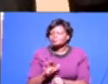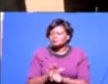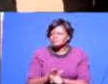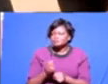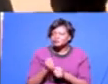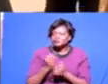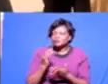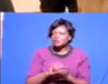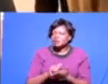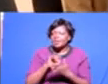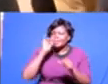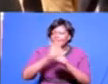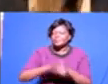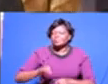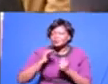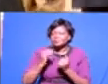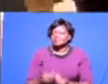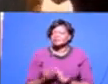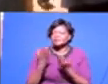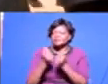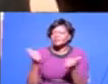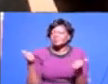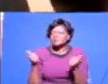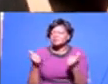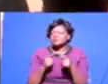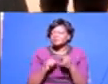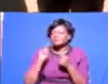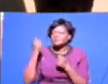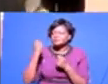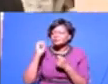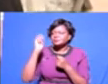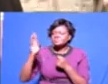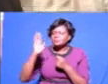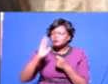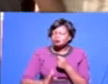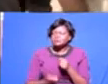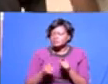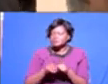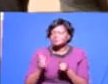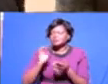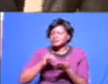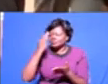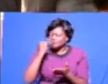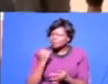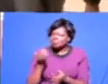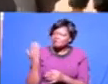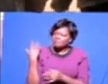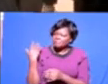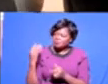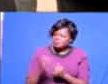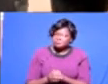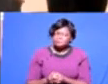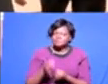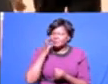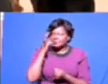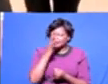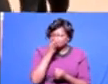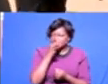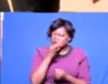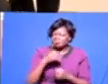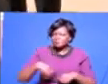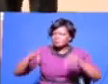our promises, we deliver on our promises. And Kenya will never be the same again, because once upon a time, Mwai Kibaki was president